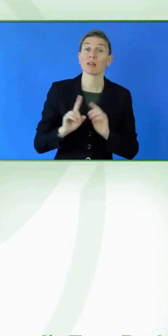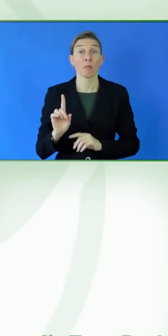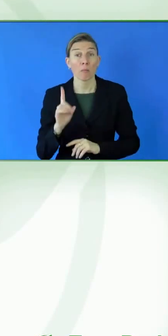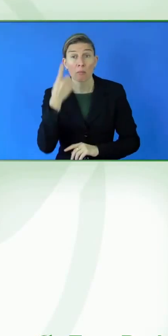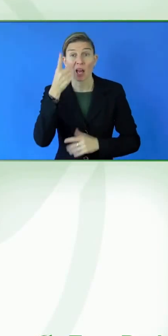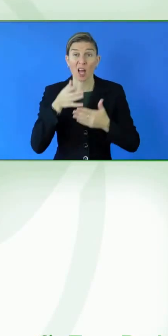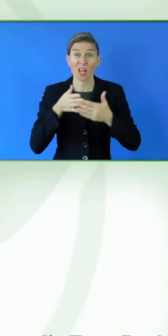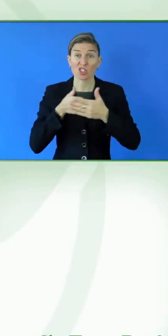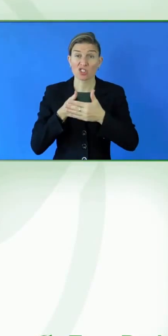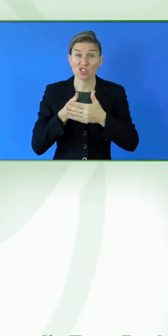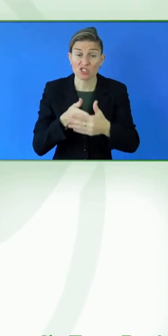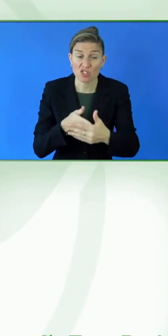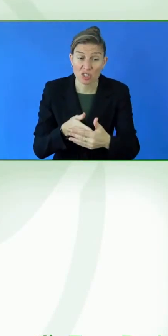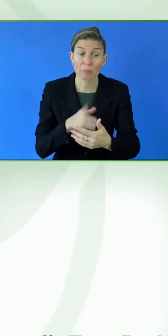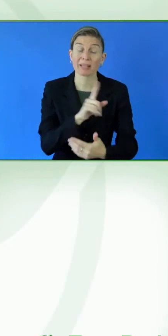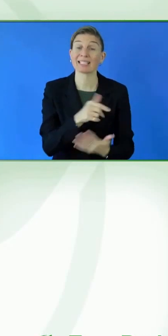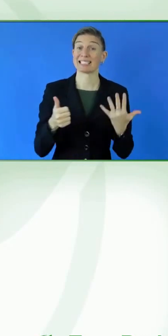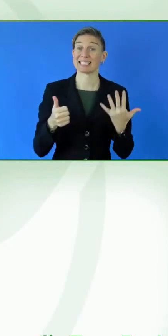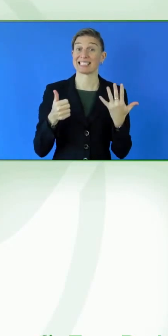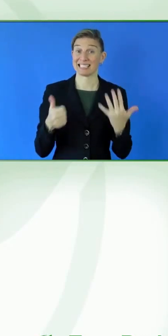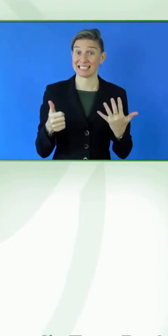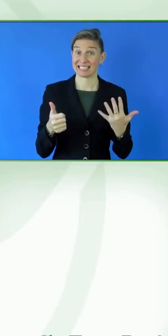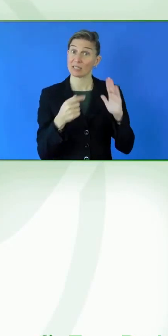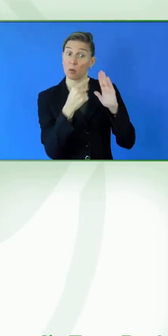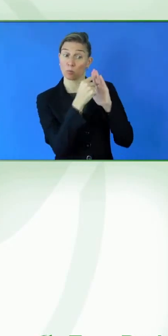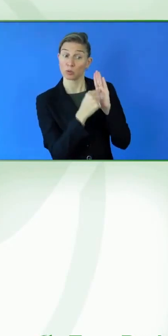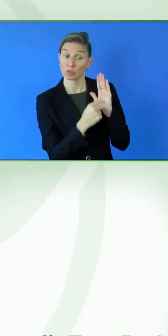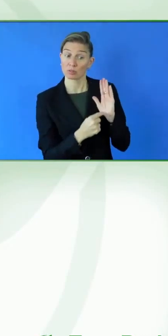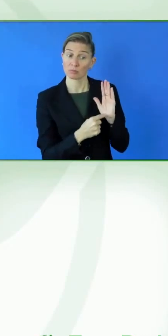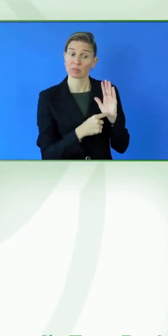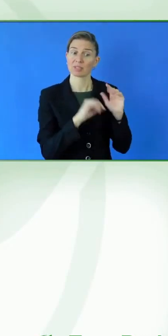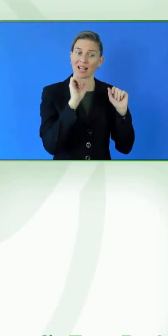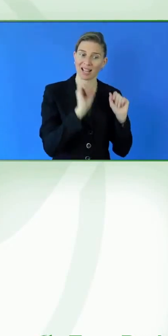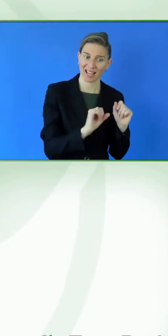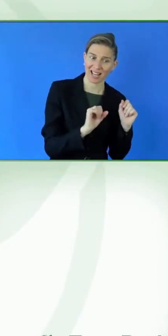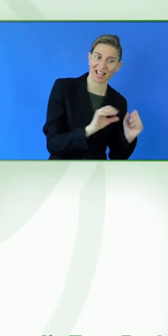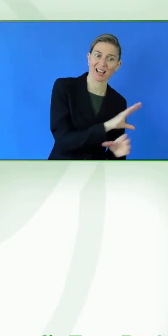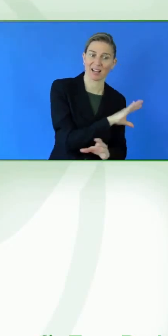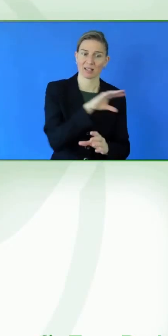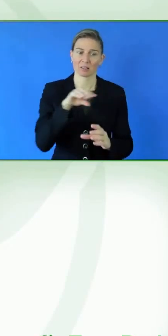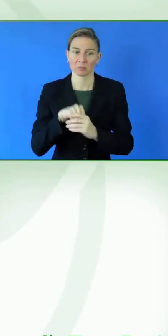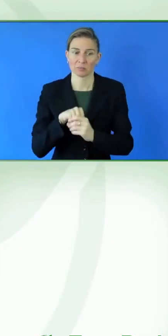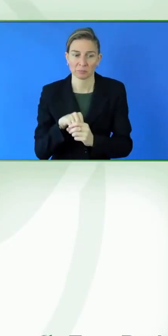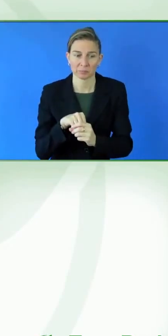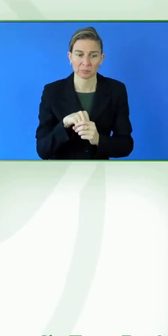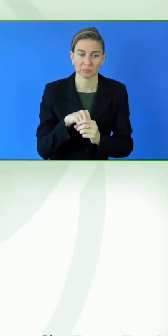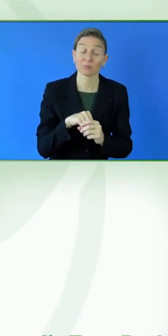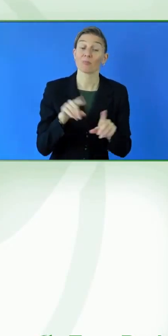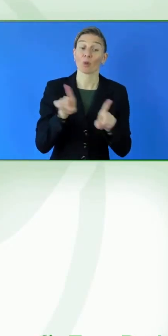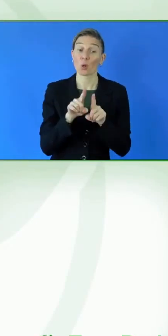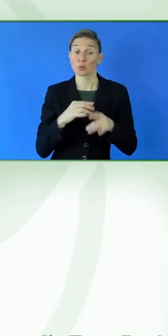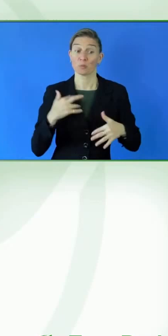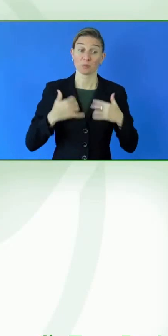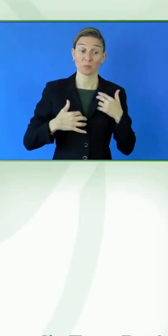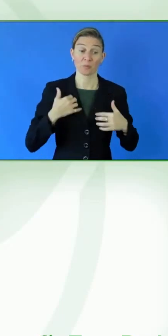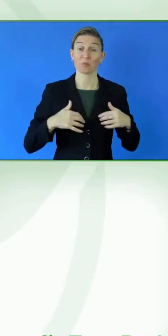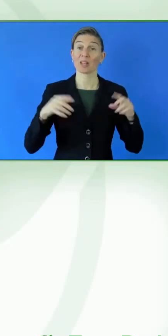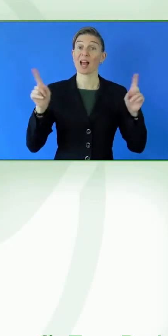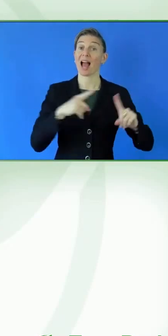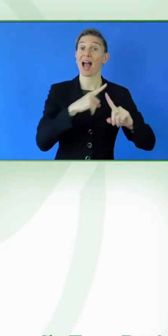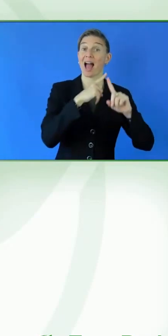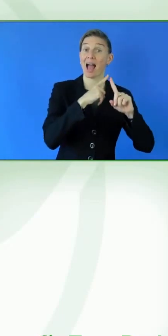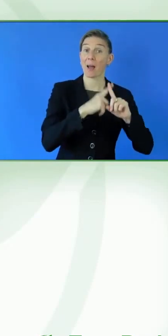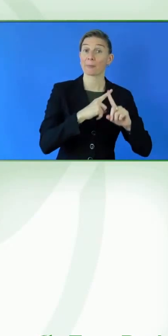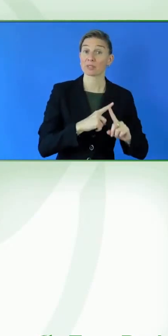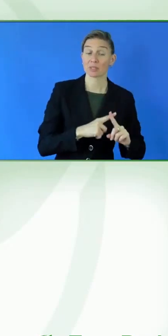principles, bringing the Global Compact to life. We're also excited to share Amsterdam for All, which is one of